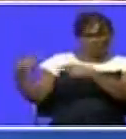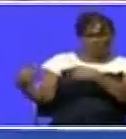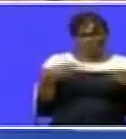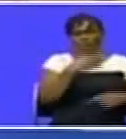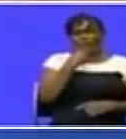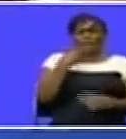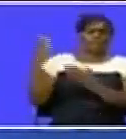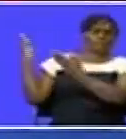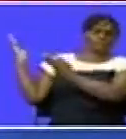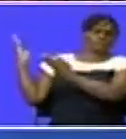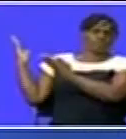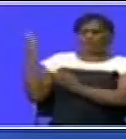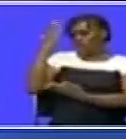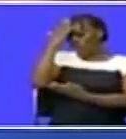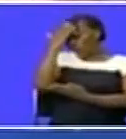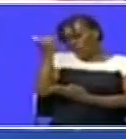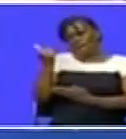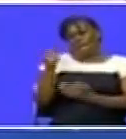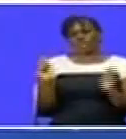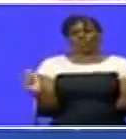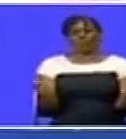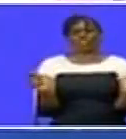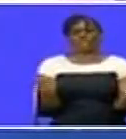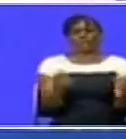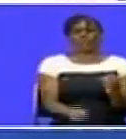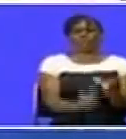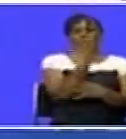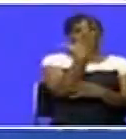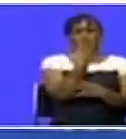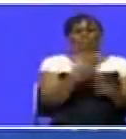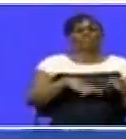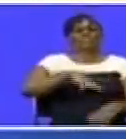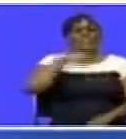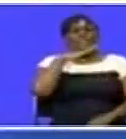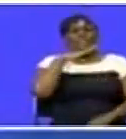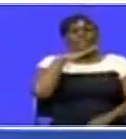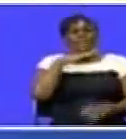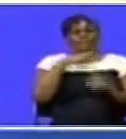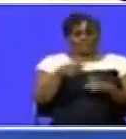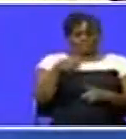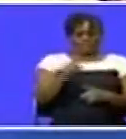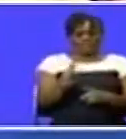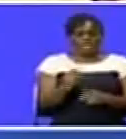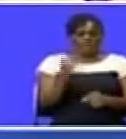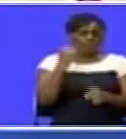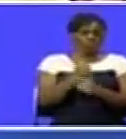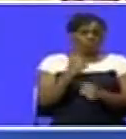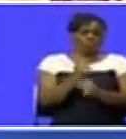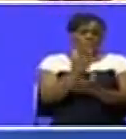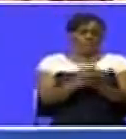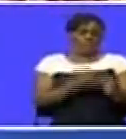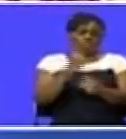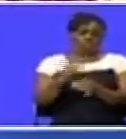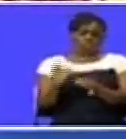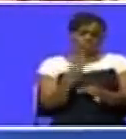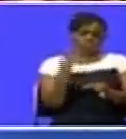man, blamed for invoking dark forces and causing the death. Baya Charo today walks feebly, engaged in his favorite pastime of weaving